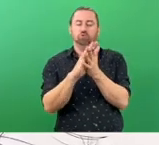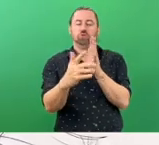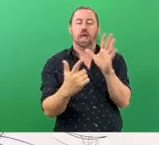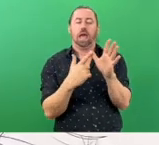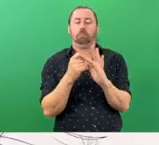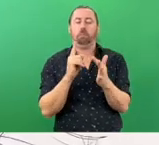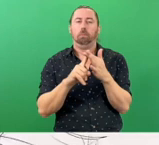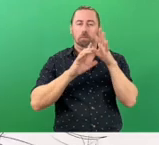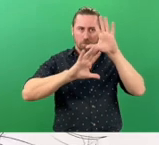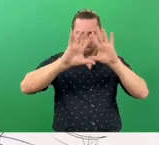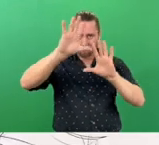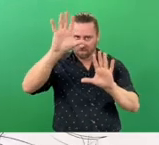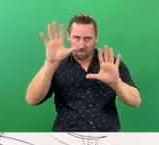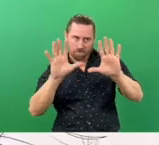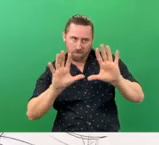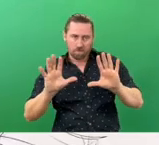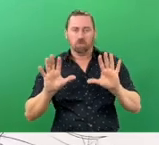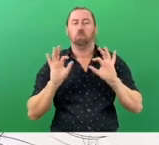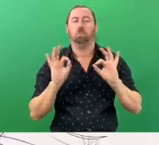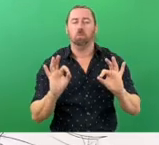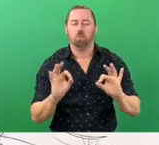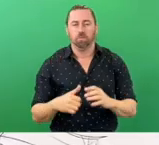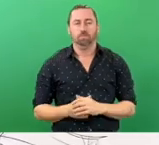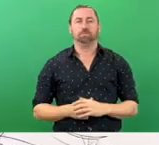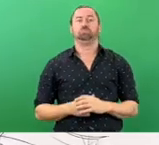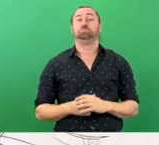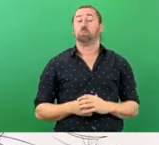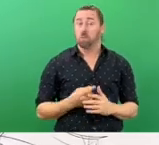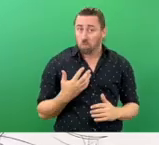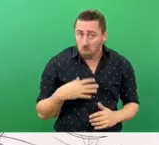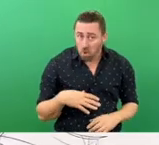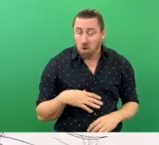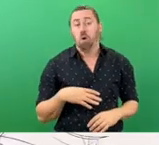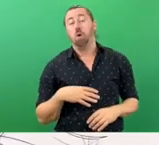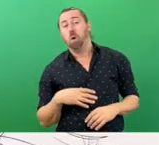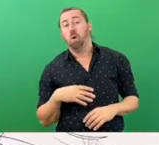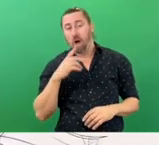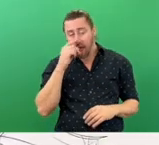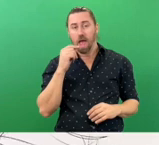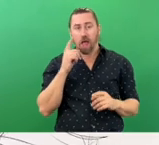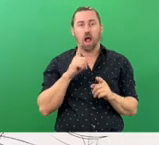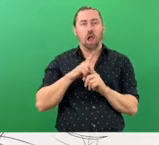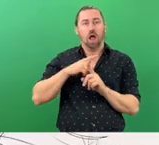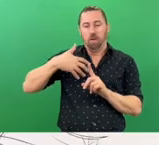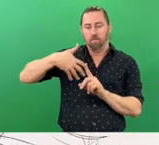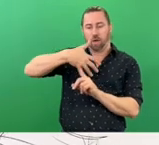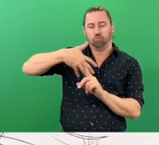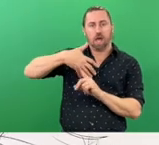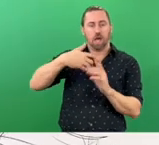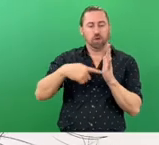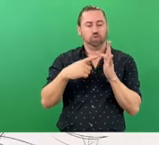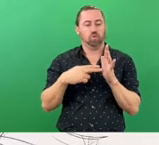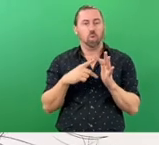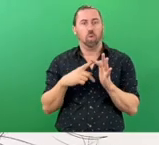of where you are. Now, you can also, at this stage, if you want to, bring in a little background tone, because the